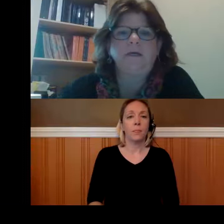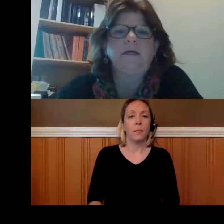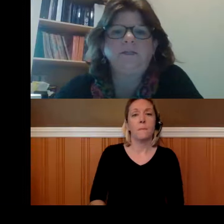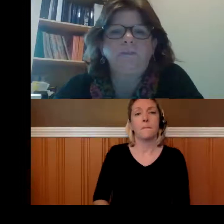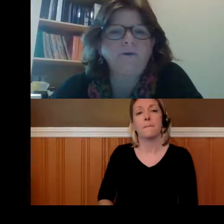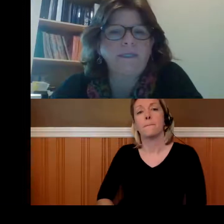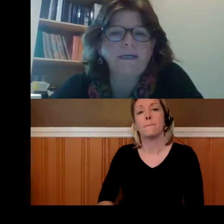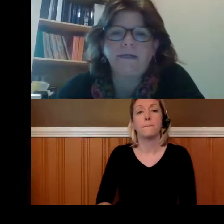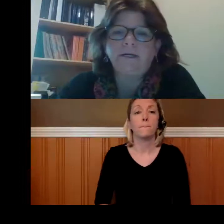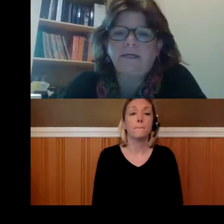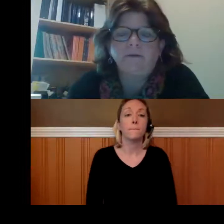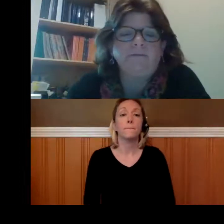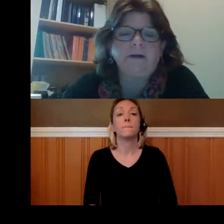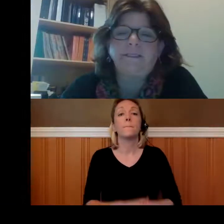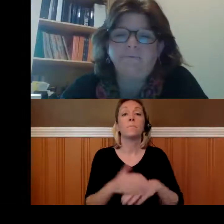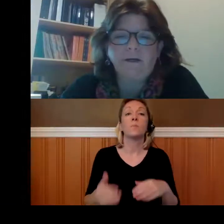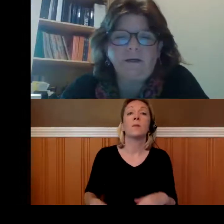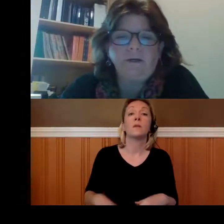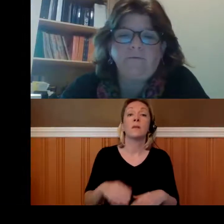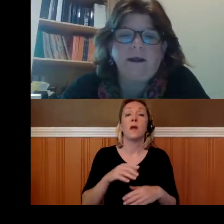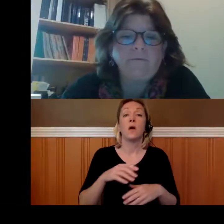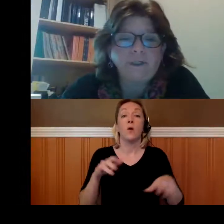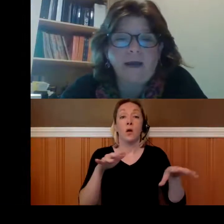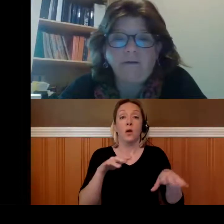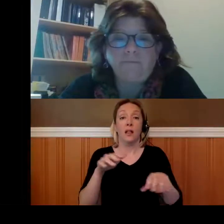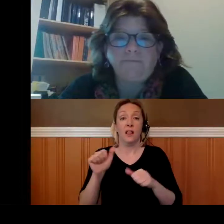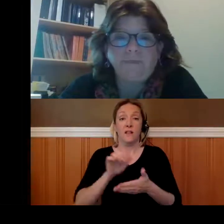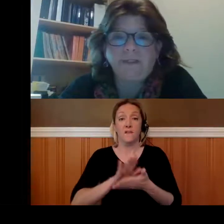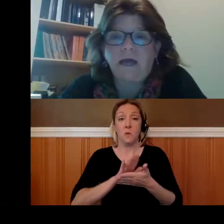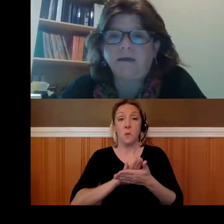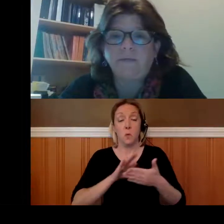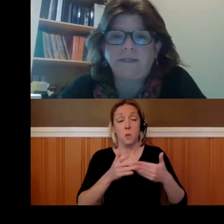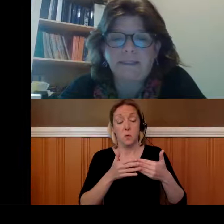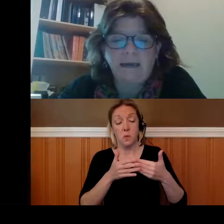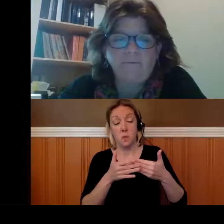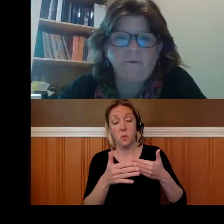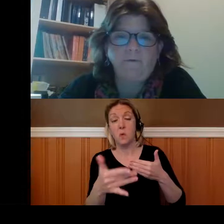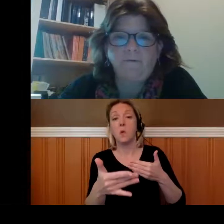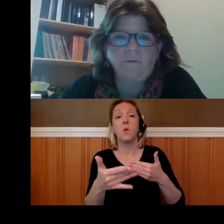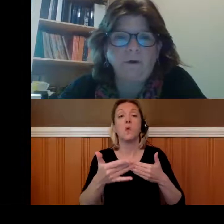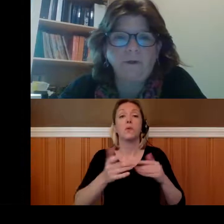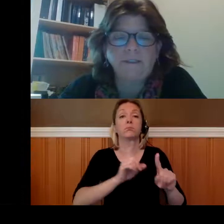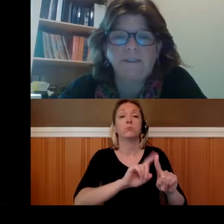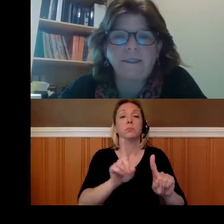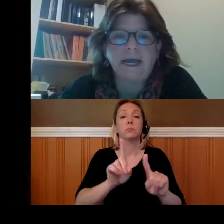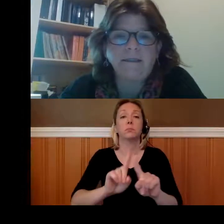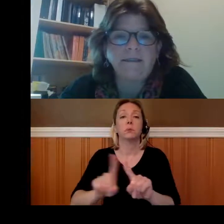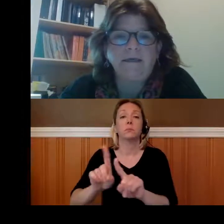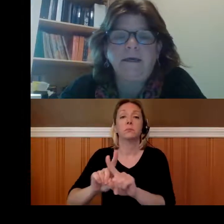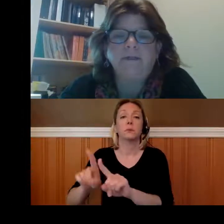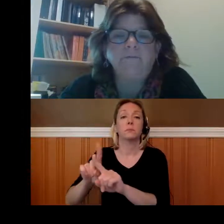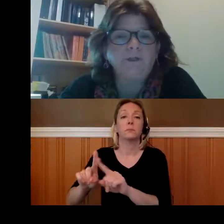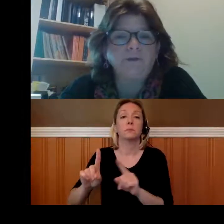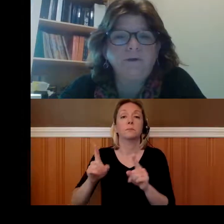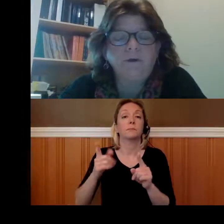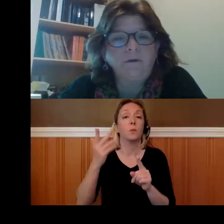So post-secondary can look very different for every child. It's not going to be the same from one person to the next. Some